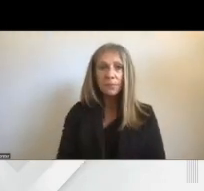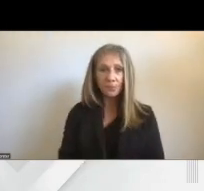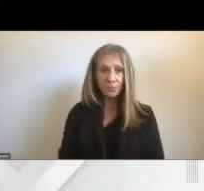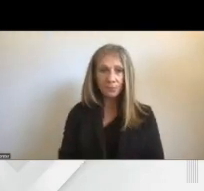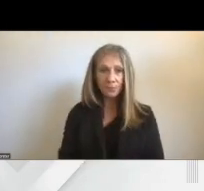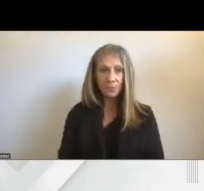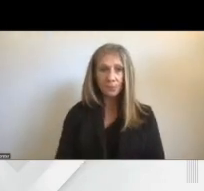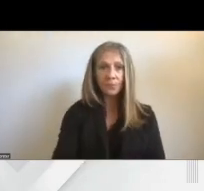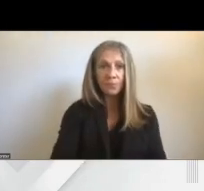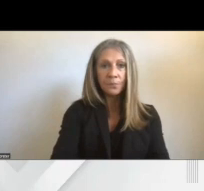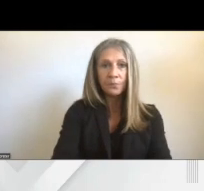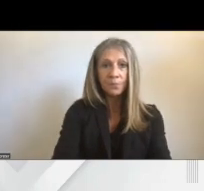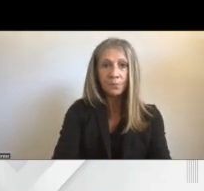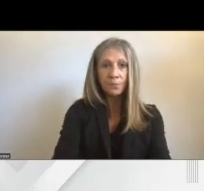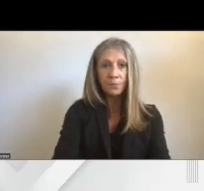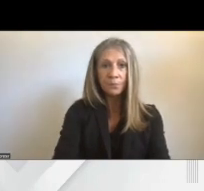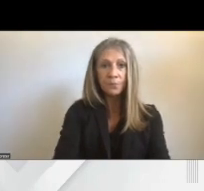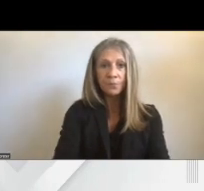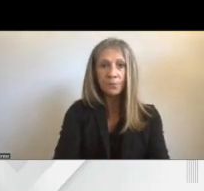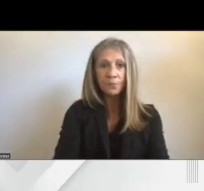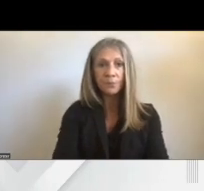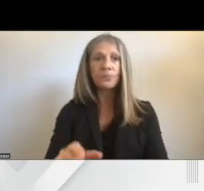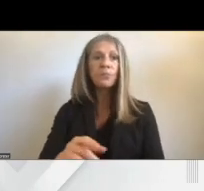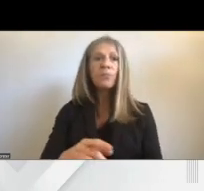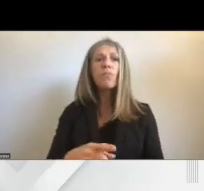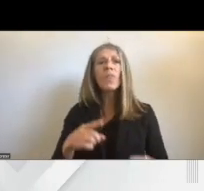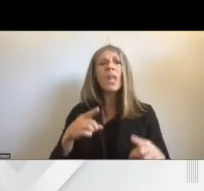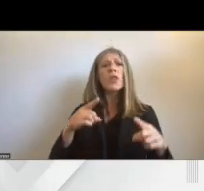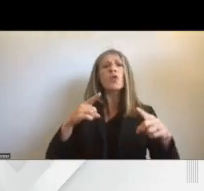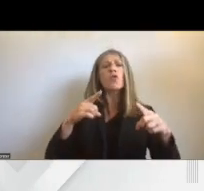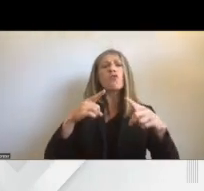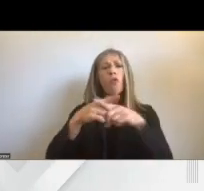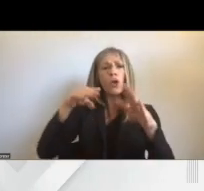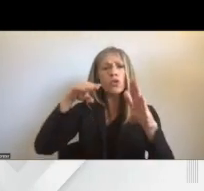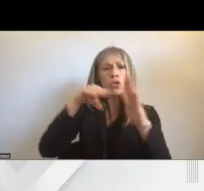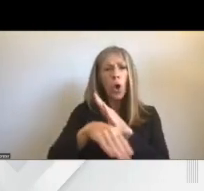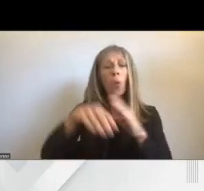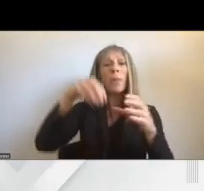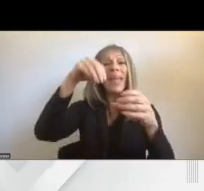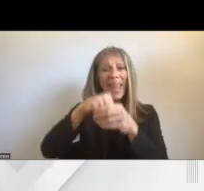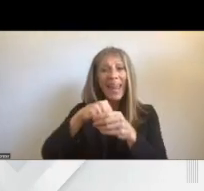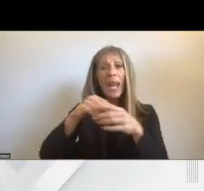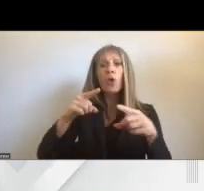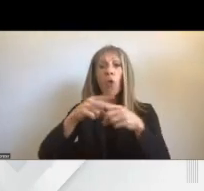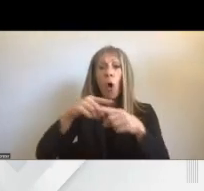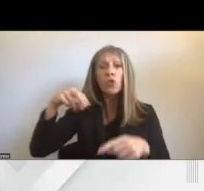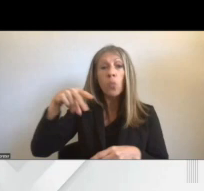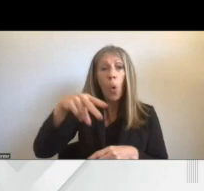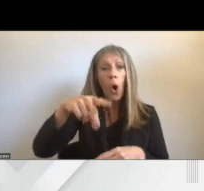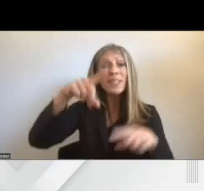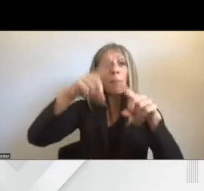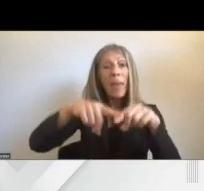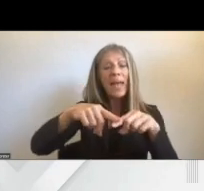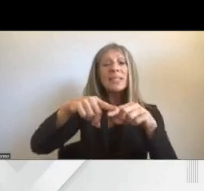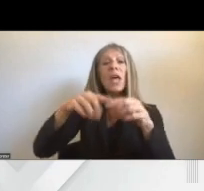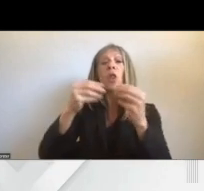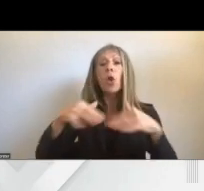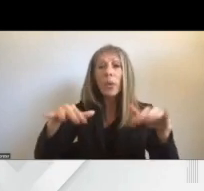The cross slope of pedestrian access routes contained within a crosswalk depends on the location of the